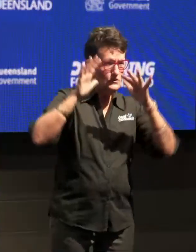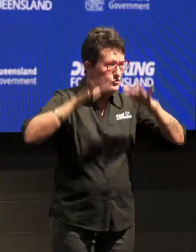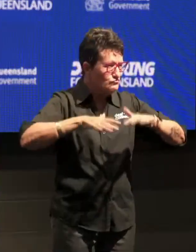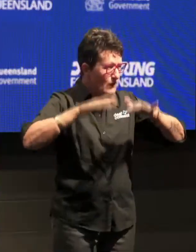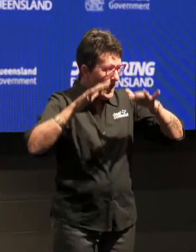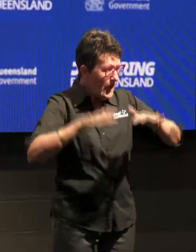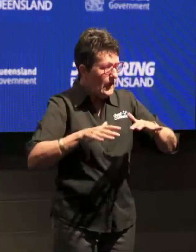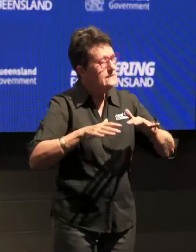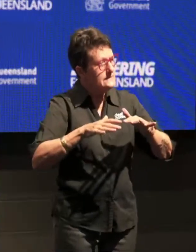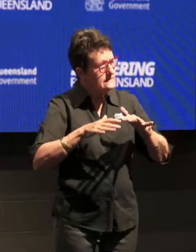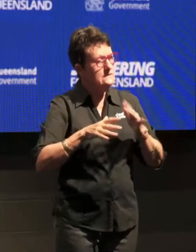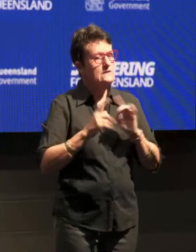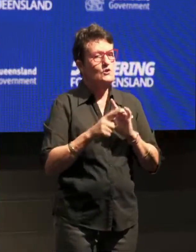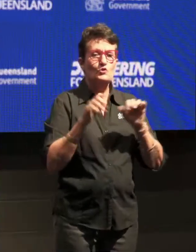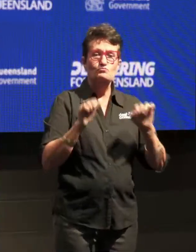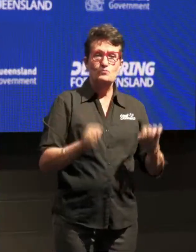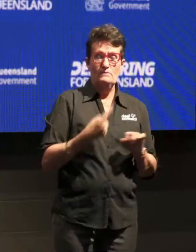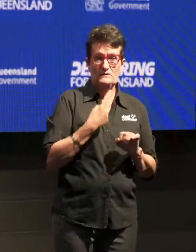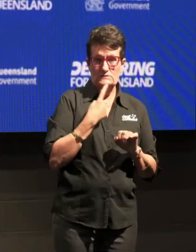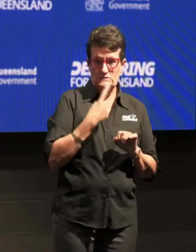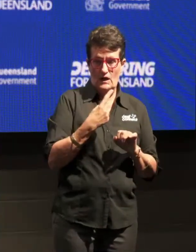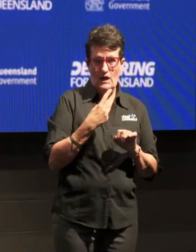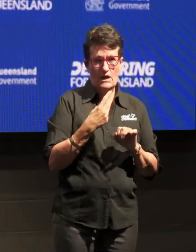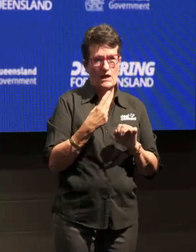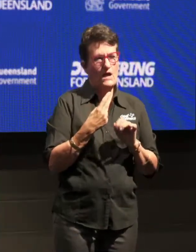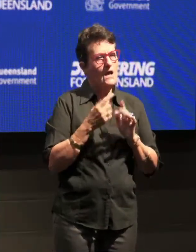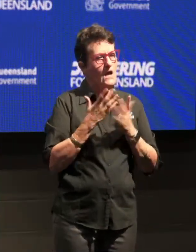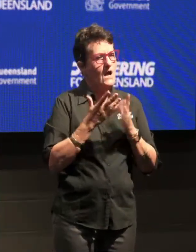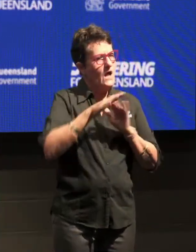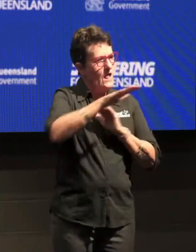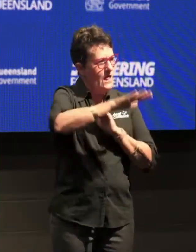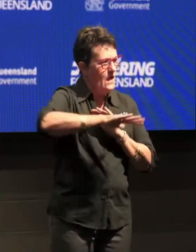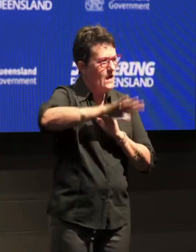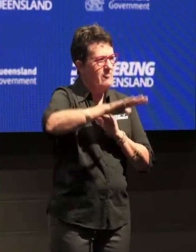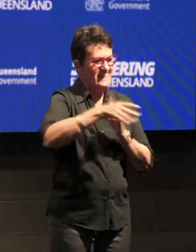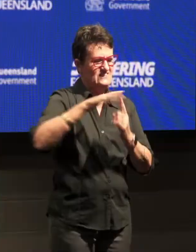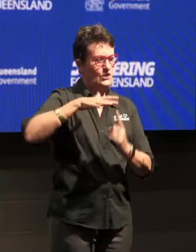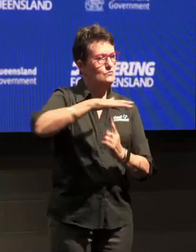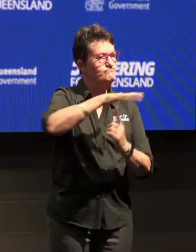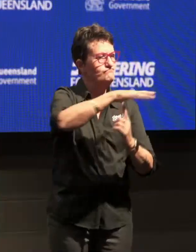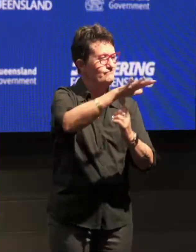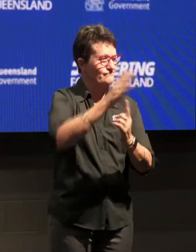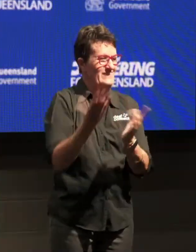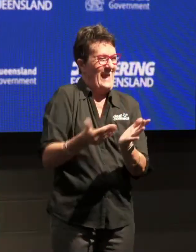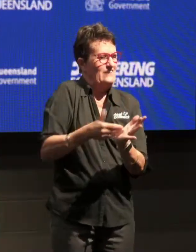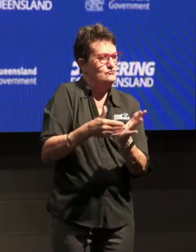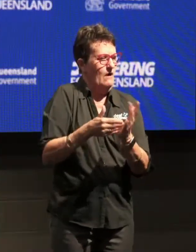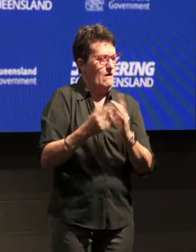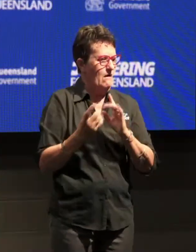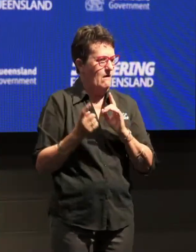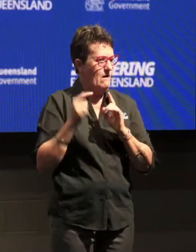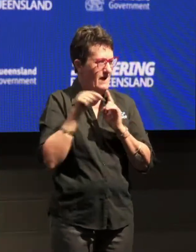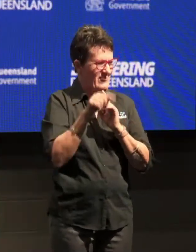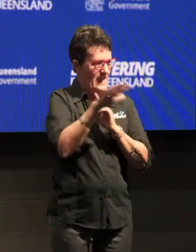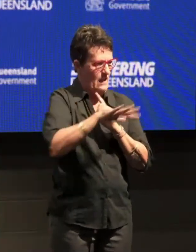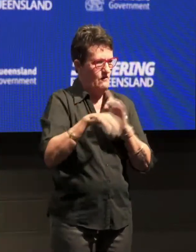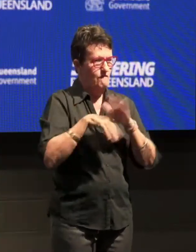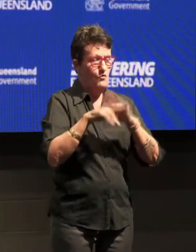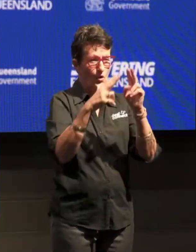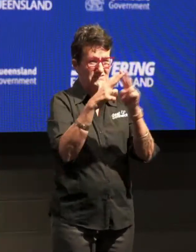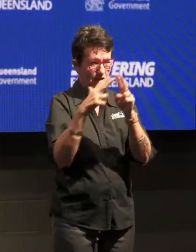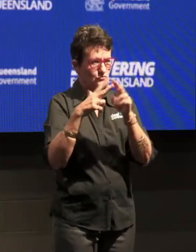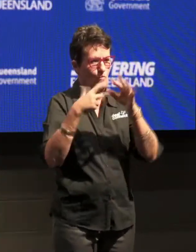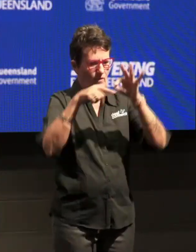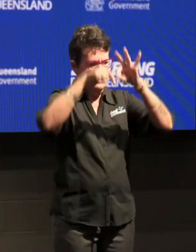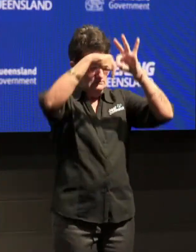there. And the Premier did mention the relocation of a QG Air Rescue helicopter or an additional QG Air Rescue helicopter to Townsville with